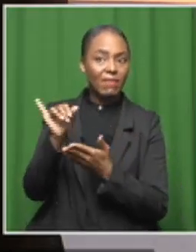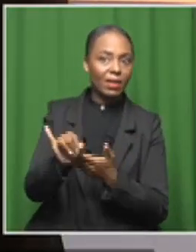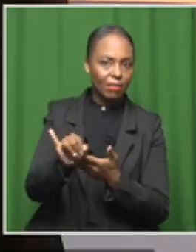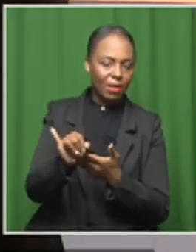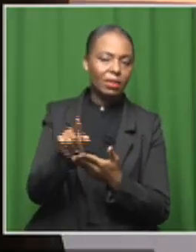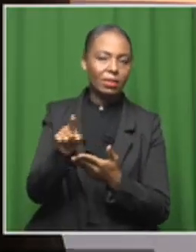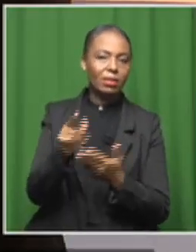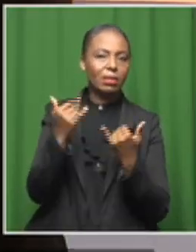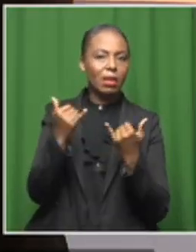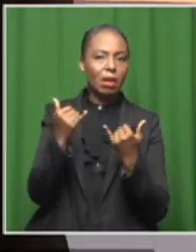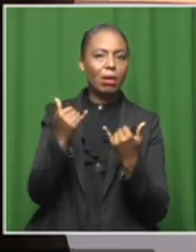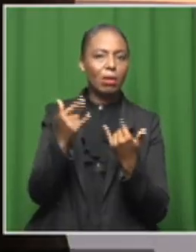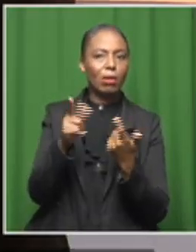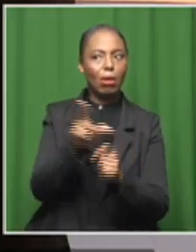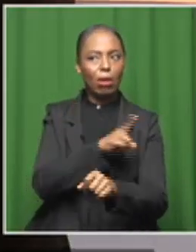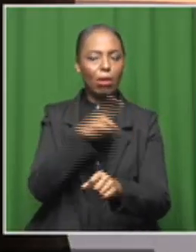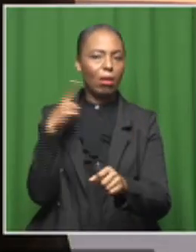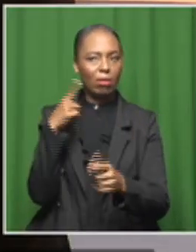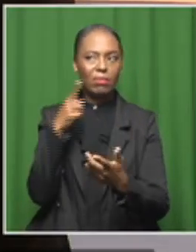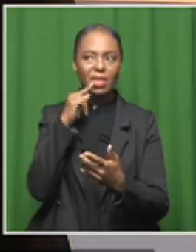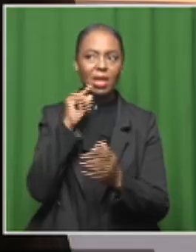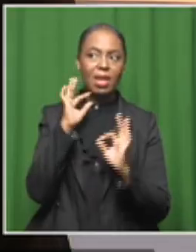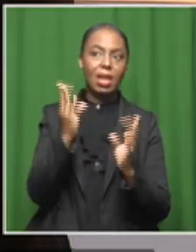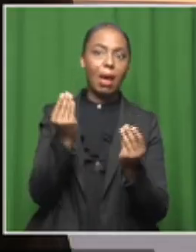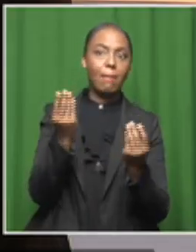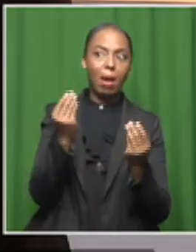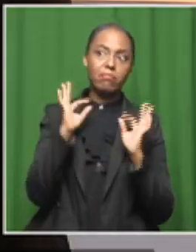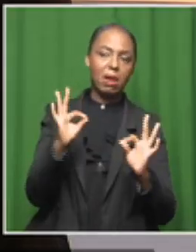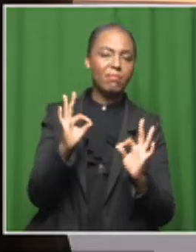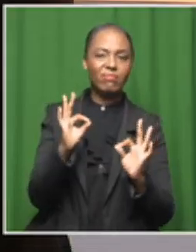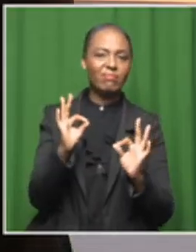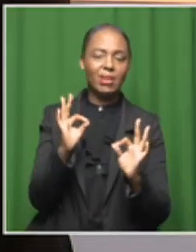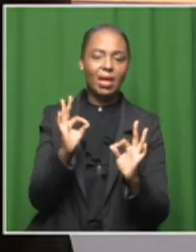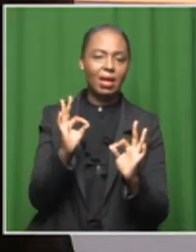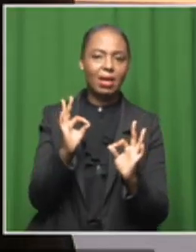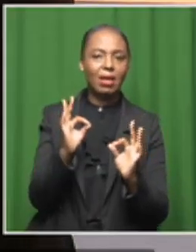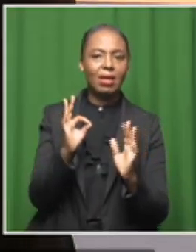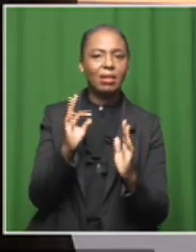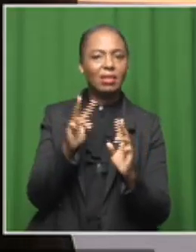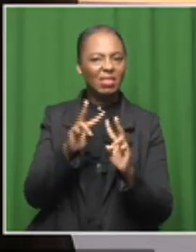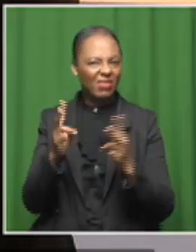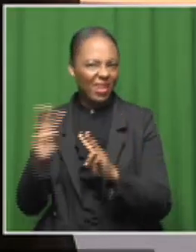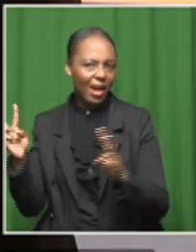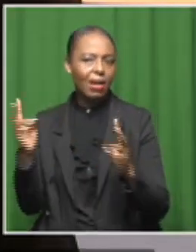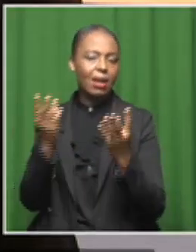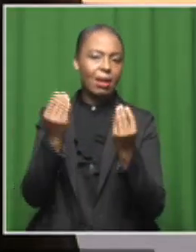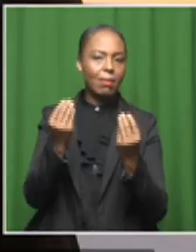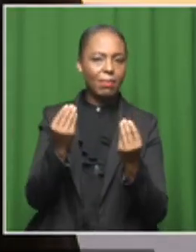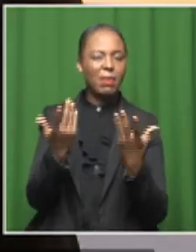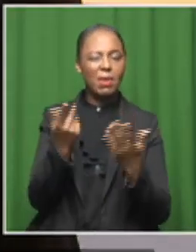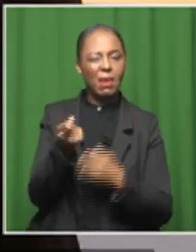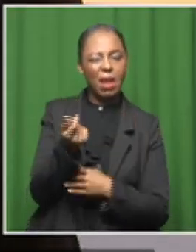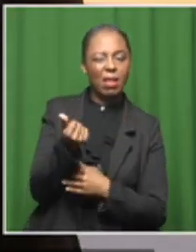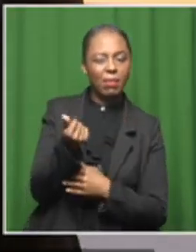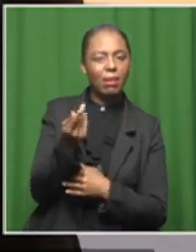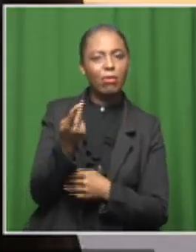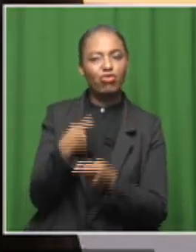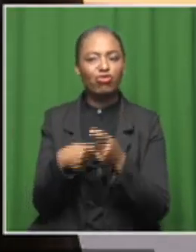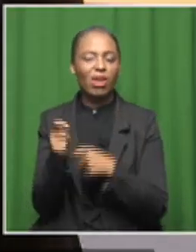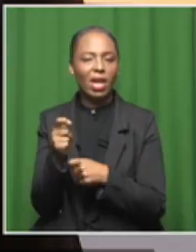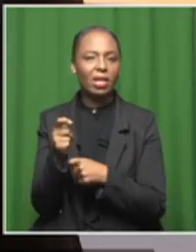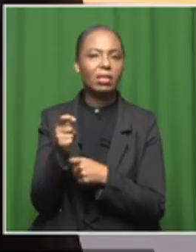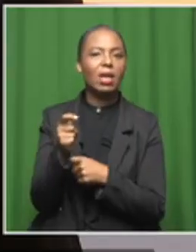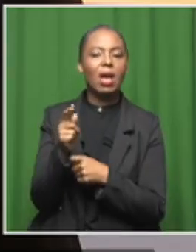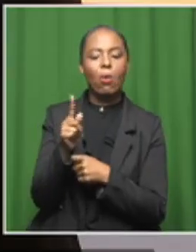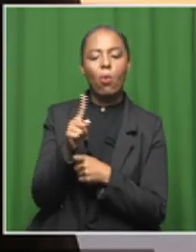piece of string? There is no real correct number. Some people can start. You can start with a little. Some brokers allow you to trade from as little as 100 rand. So it